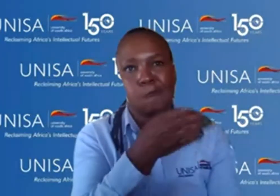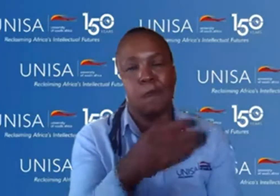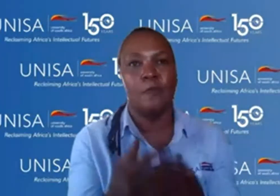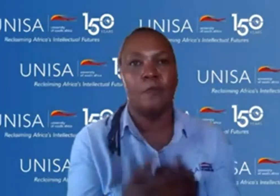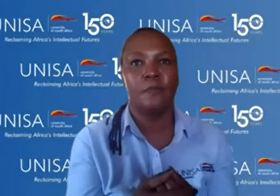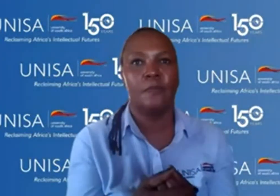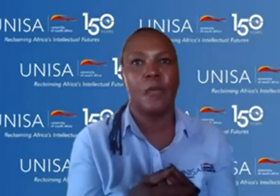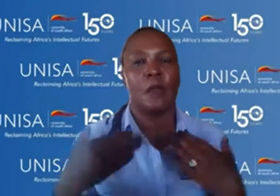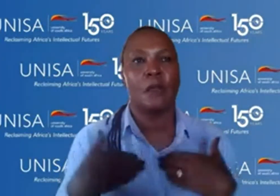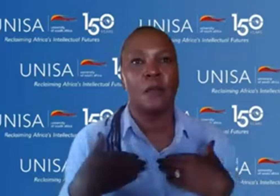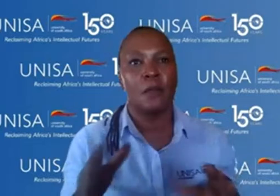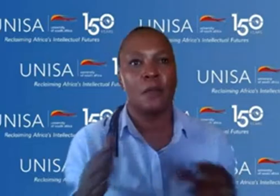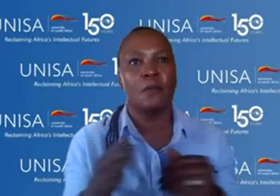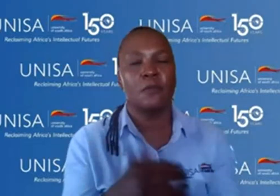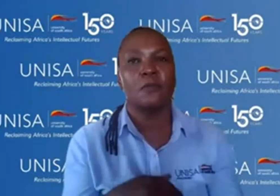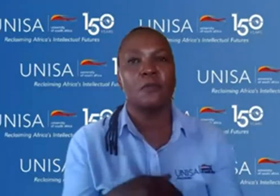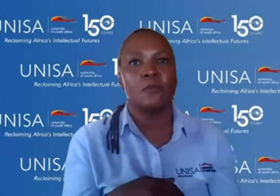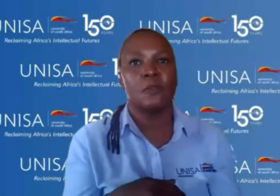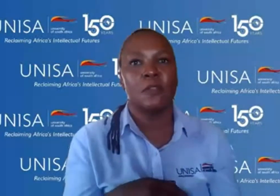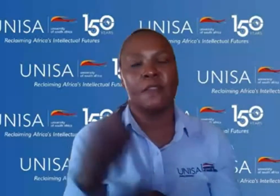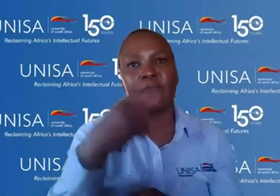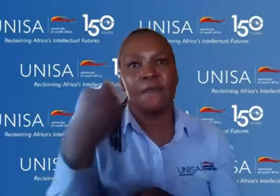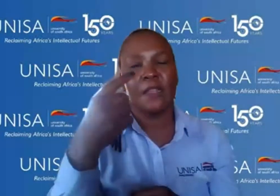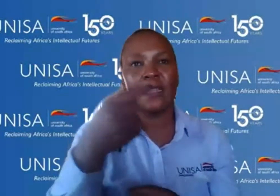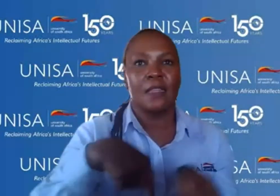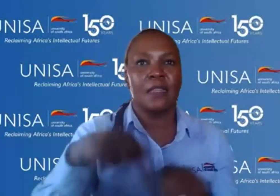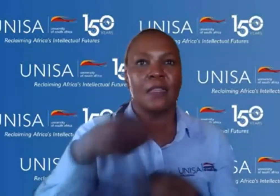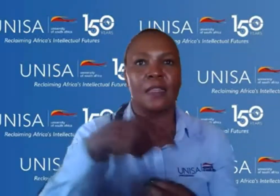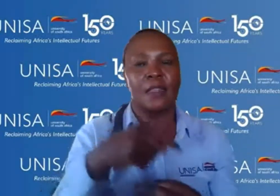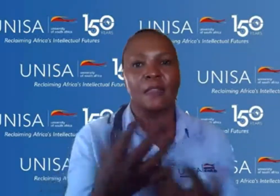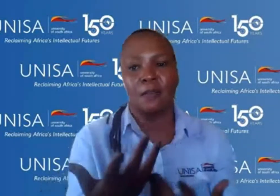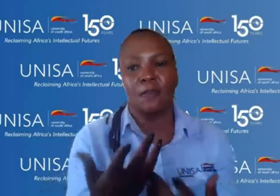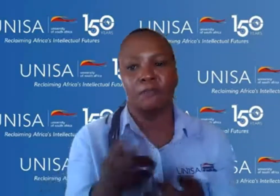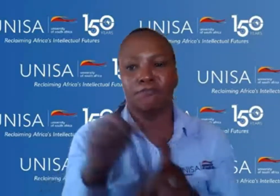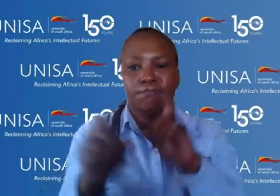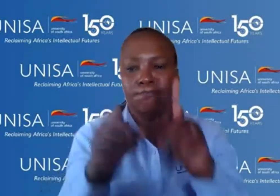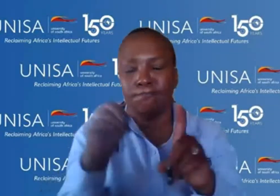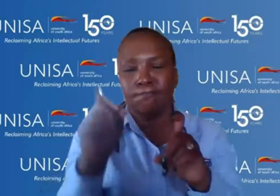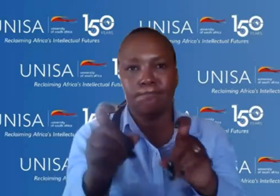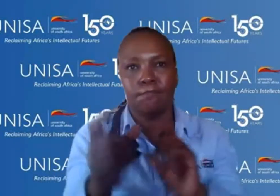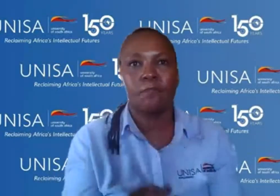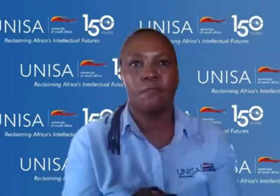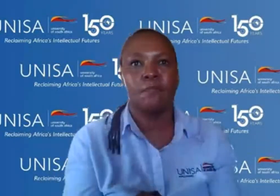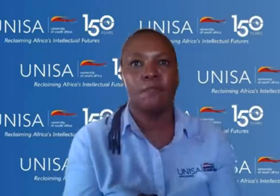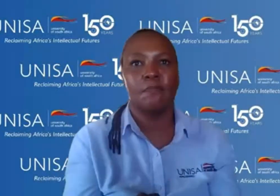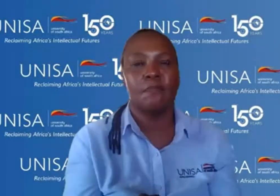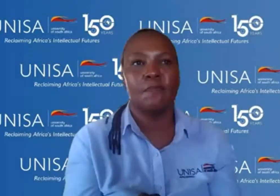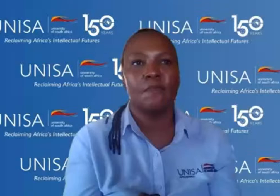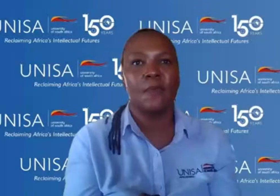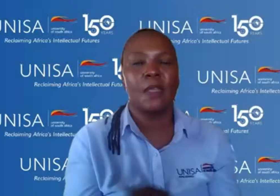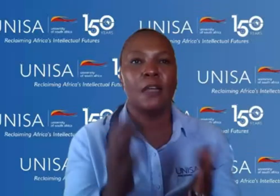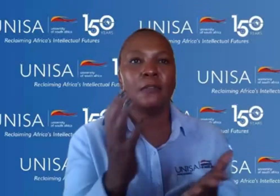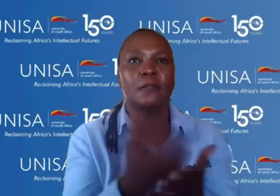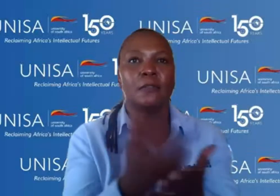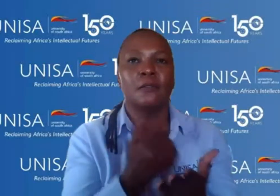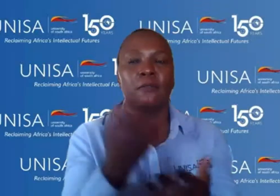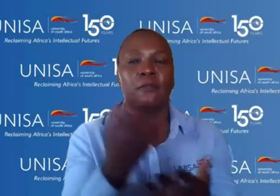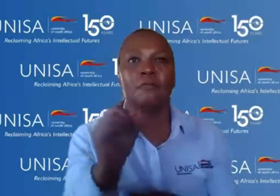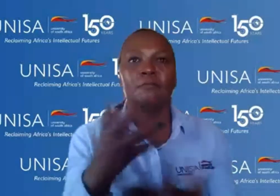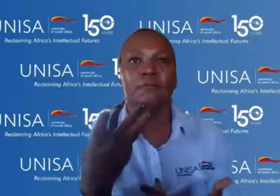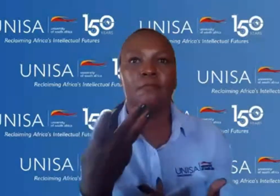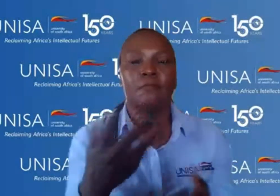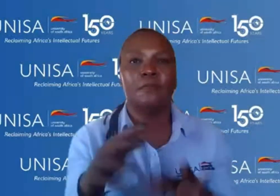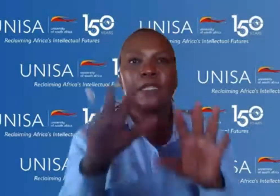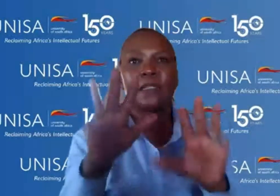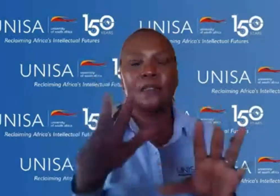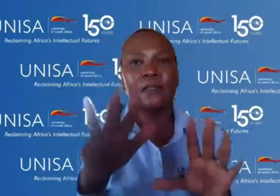the first round of questions. I'll be taking 10